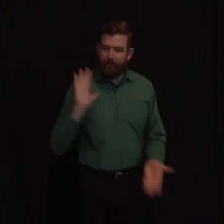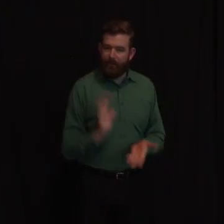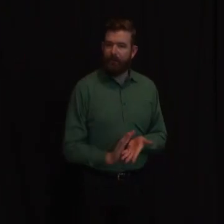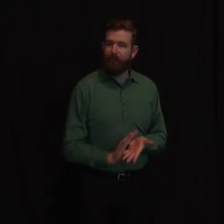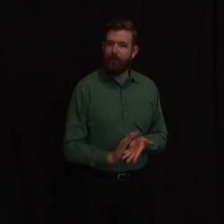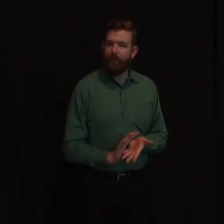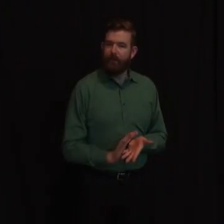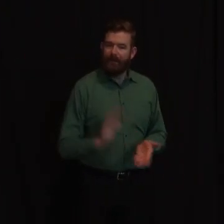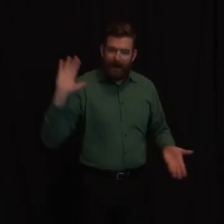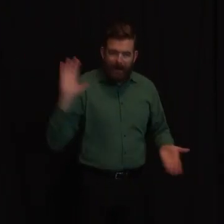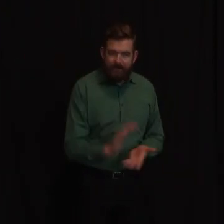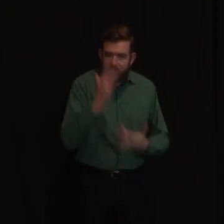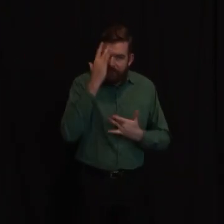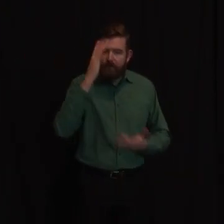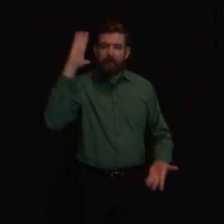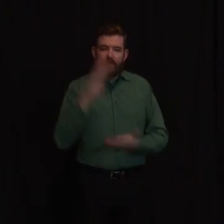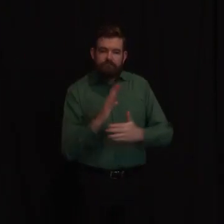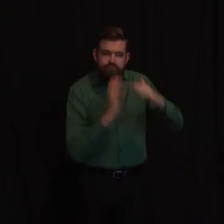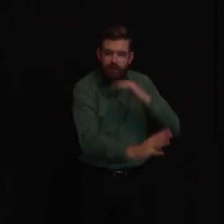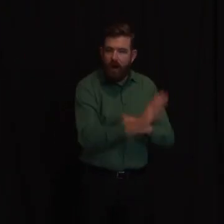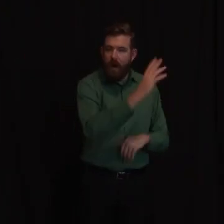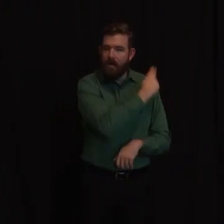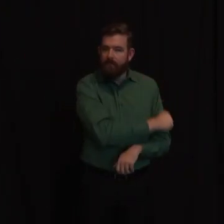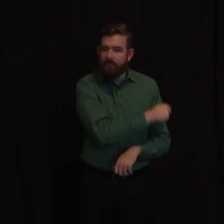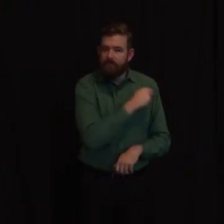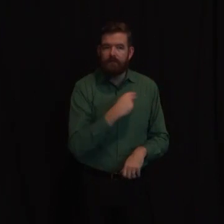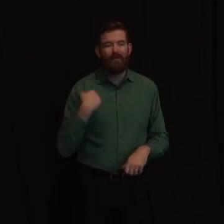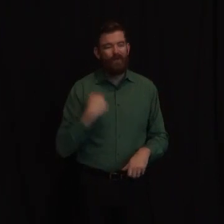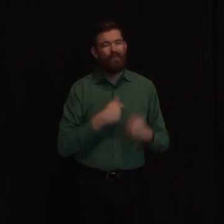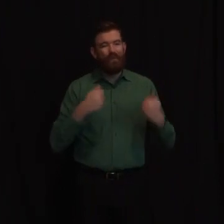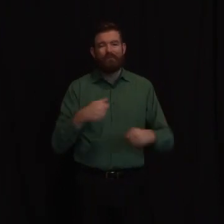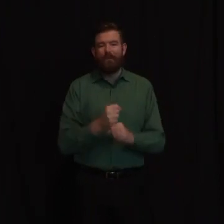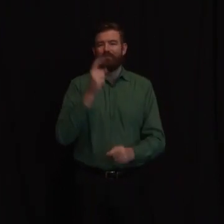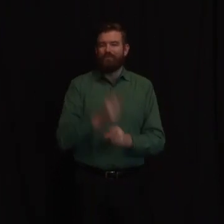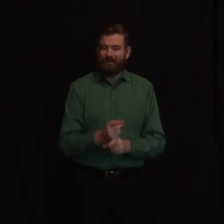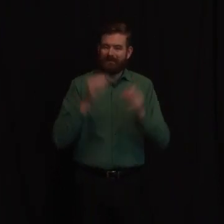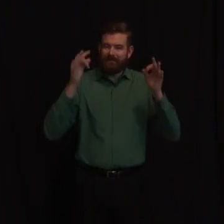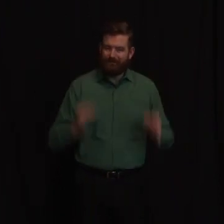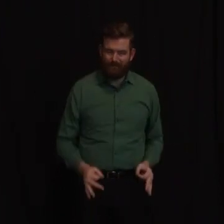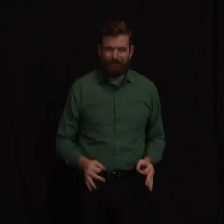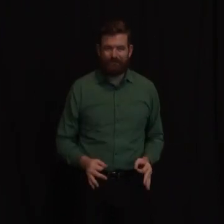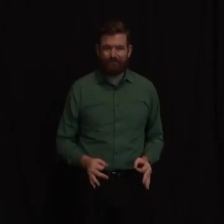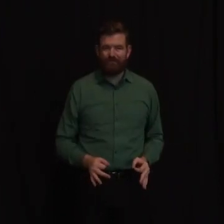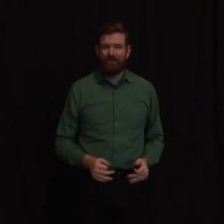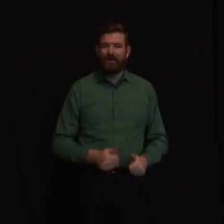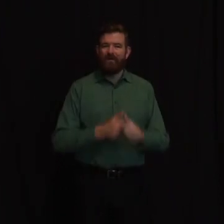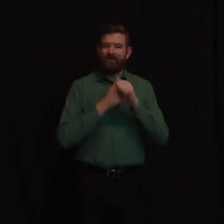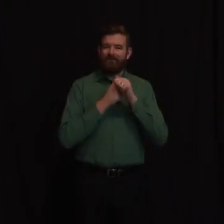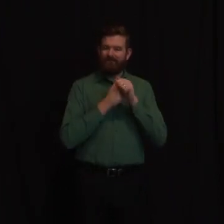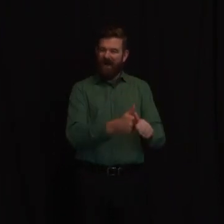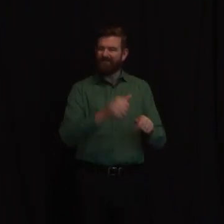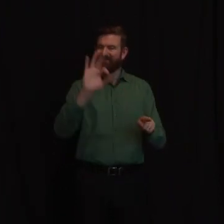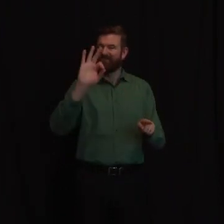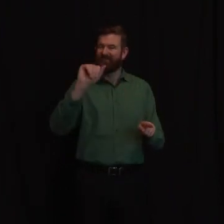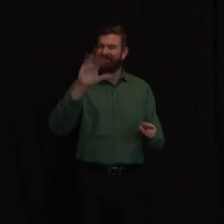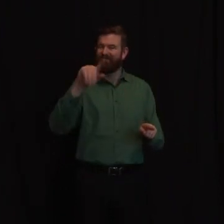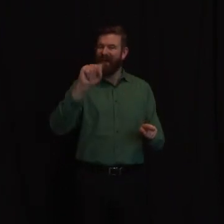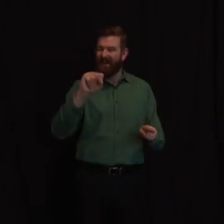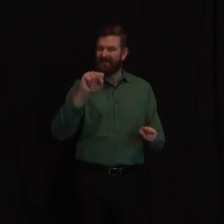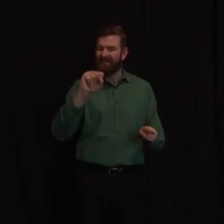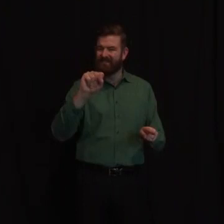at every step of the way to make the right calls based on those facts, and we will continue to do that. And the minute we think we